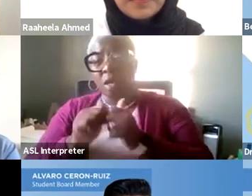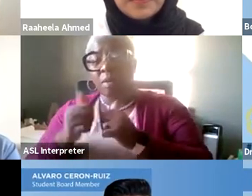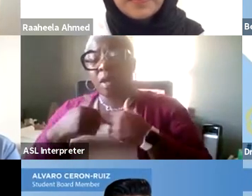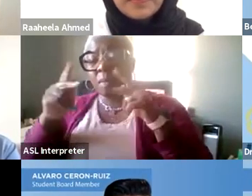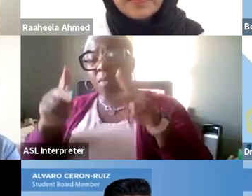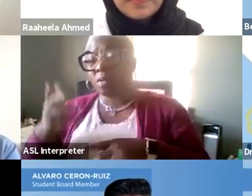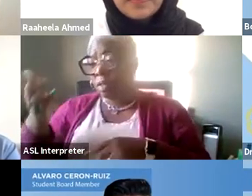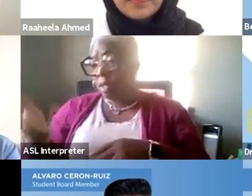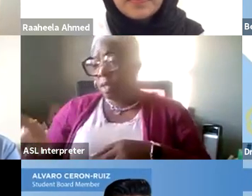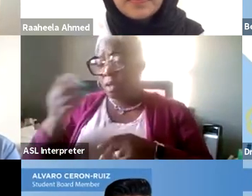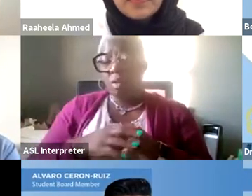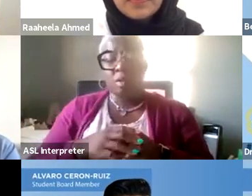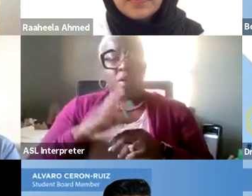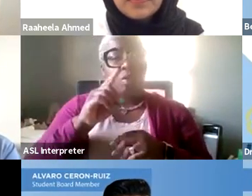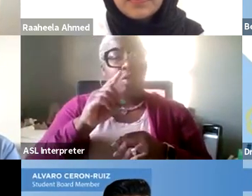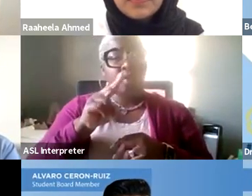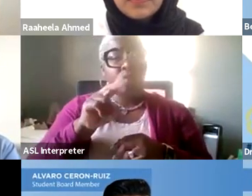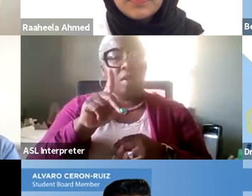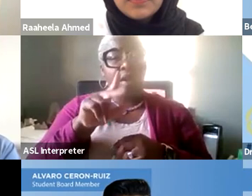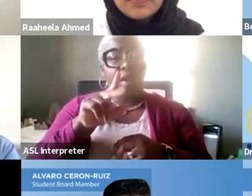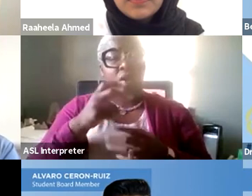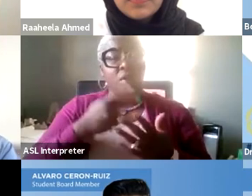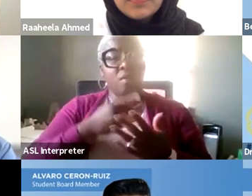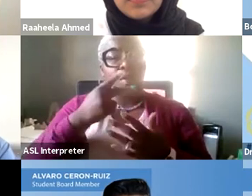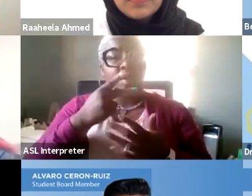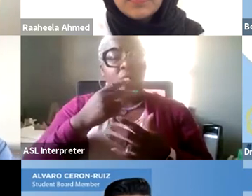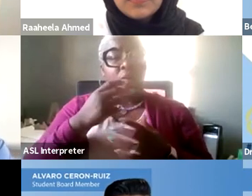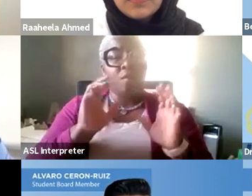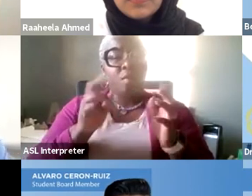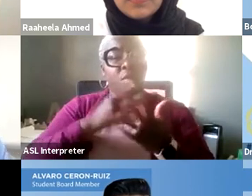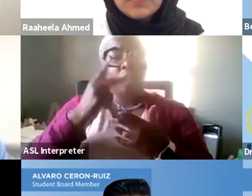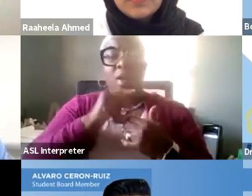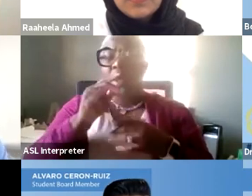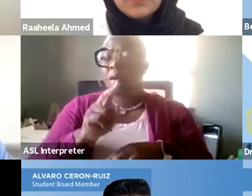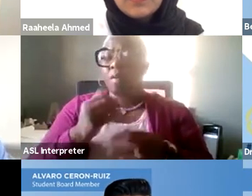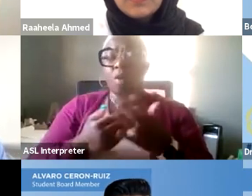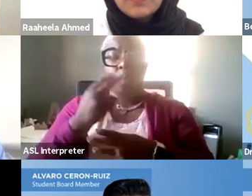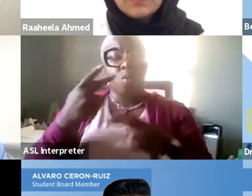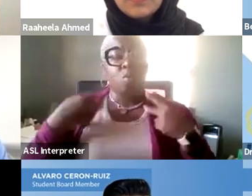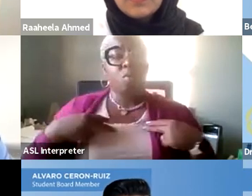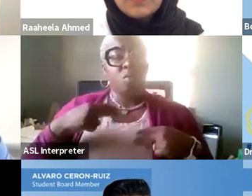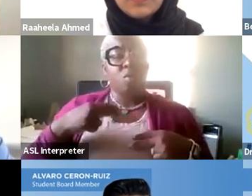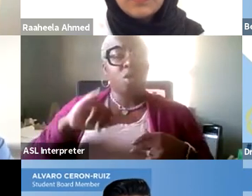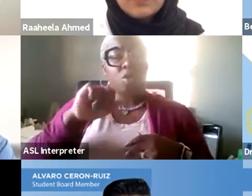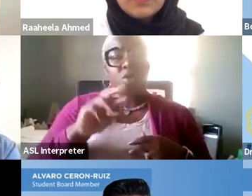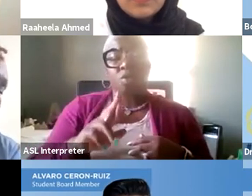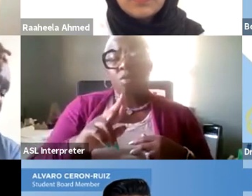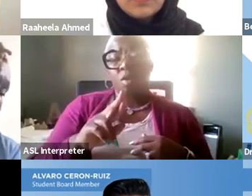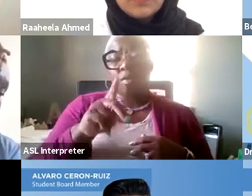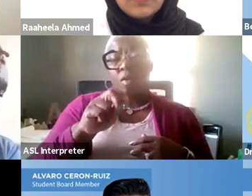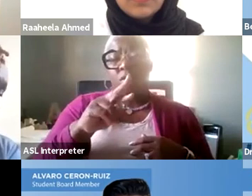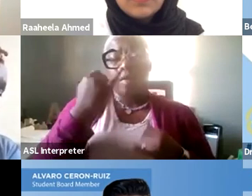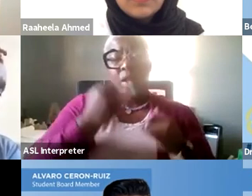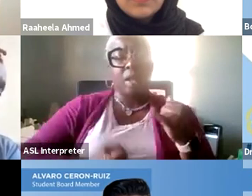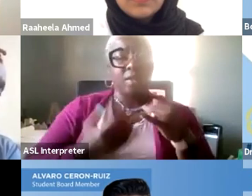on staff. The Duval football program has not had new uniforms for the junior varsity team for the last 14 years. The